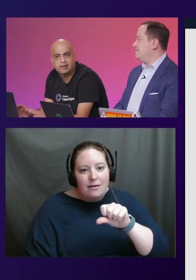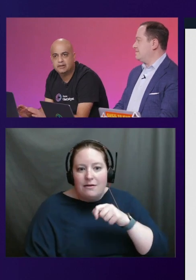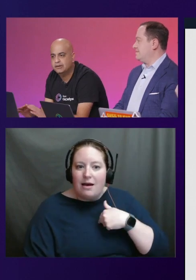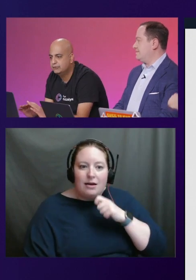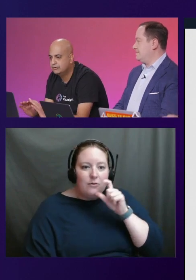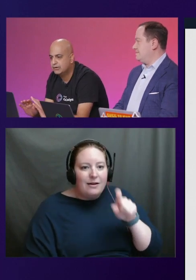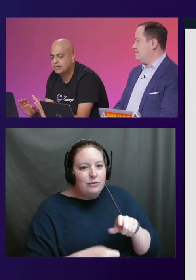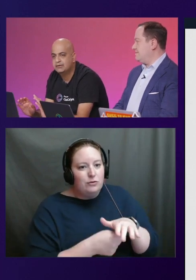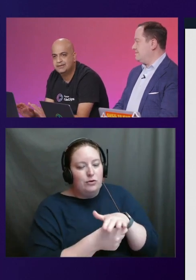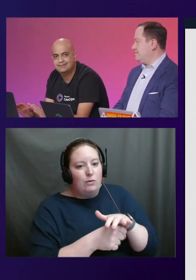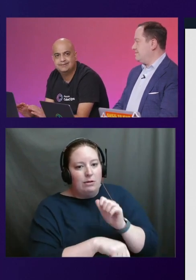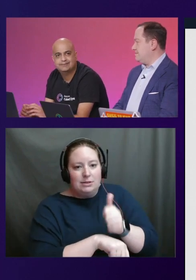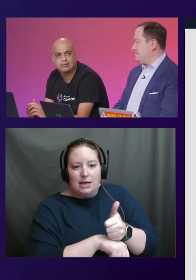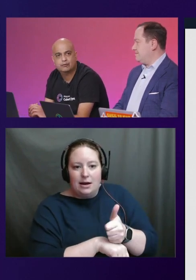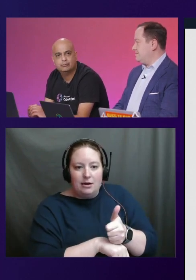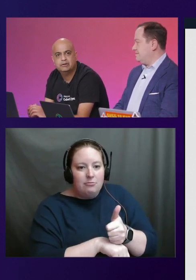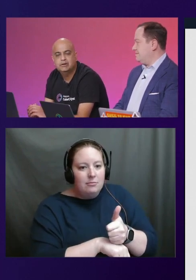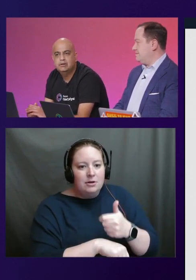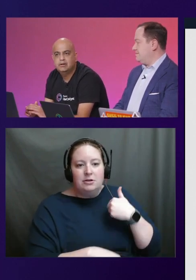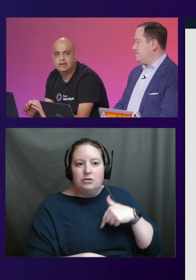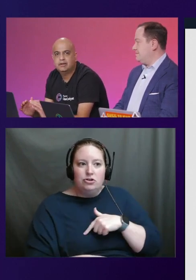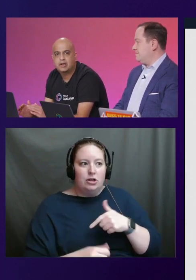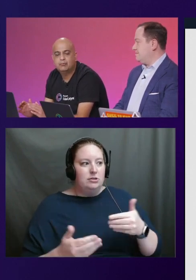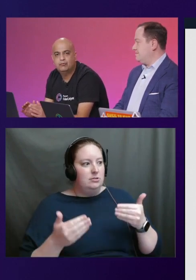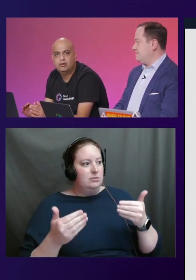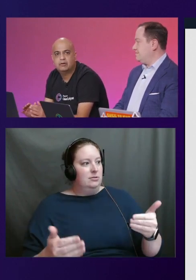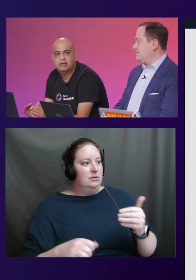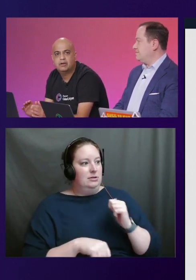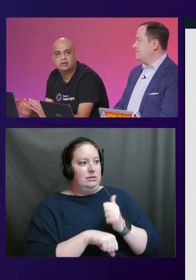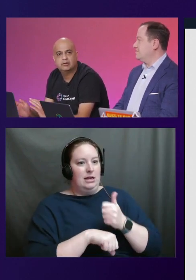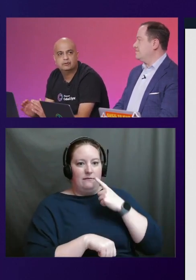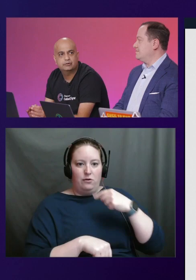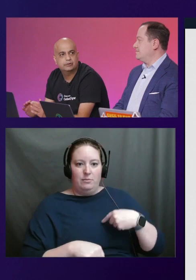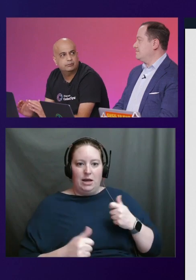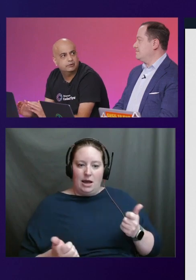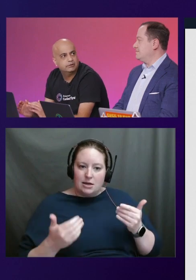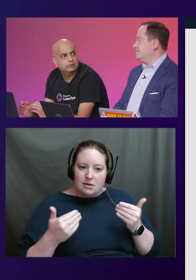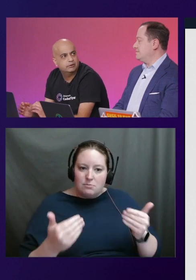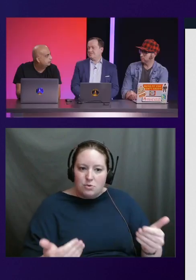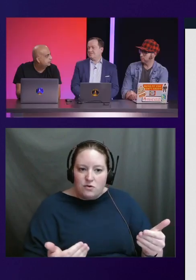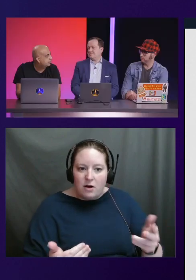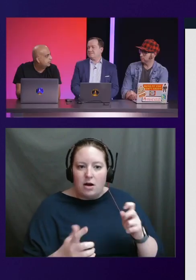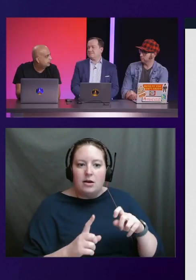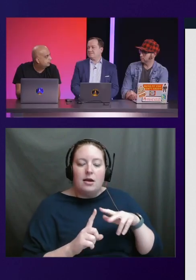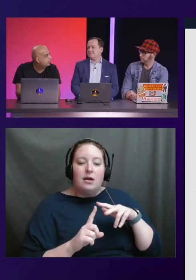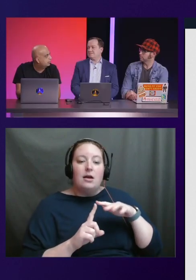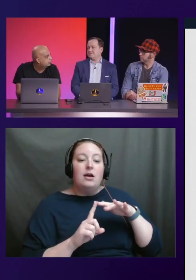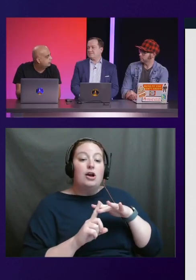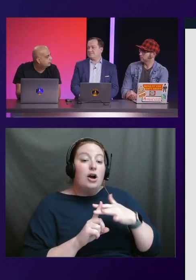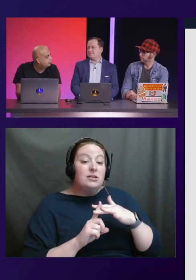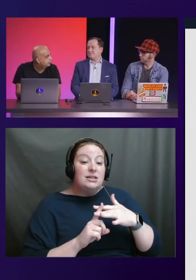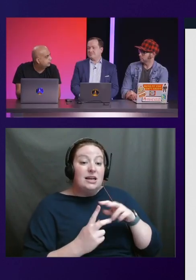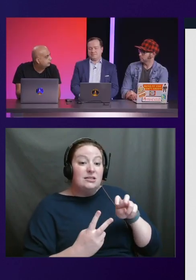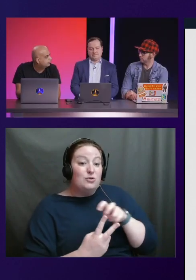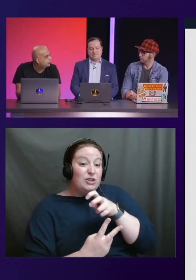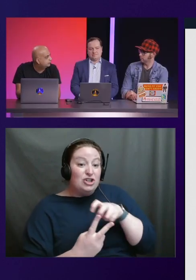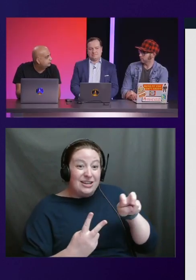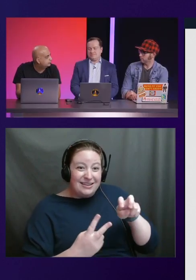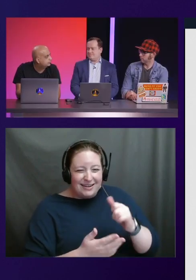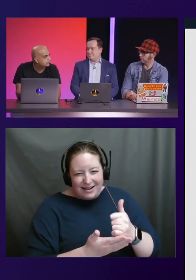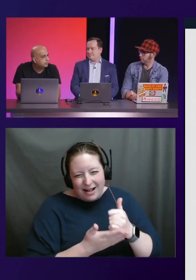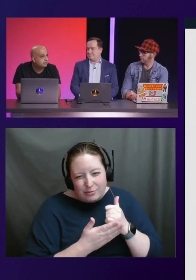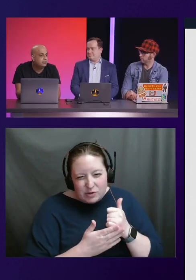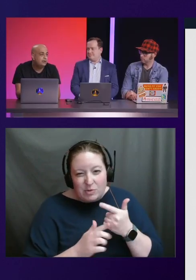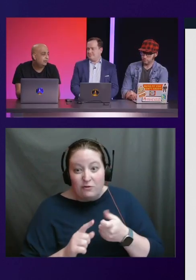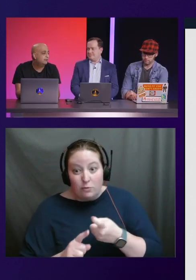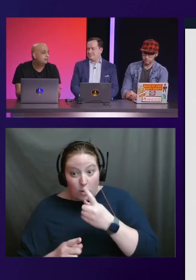right? And it just kind of gets things set up for me. I can kind of move on, and context switching really, within that, it really helps sort of moving from one feature